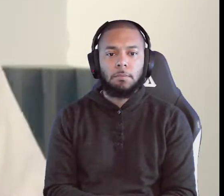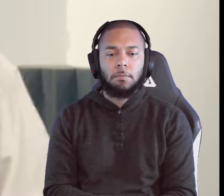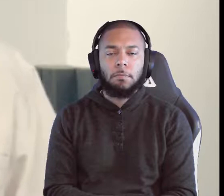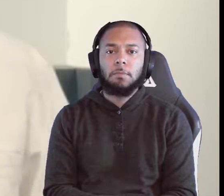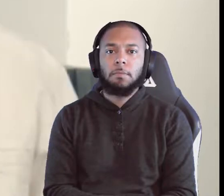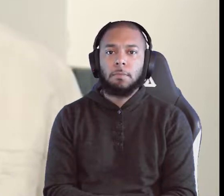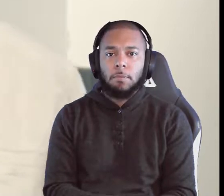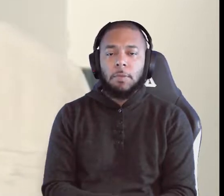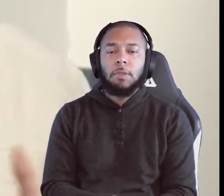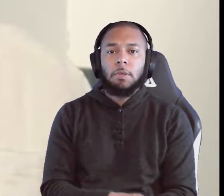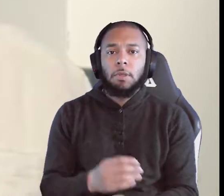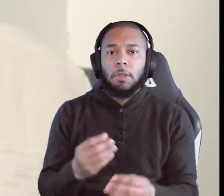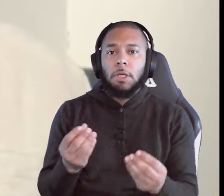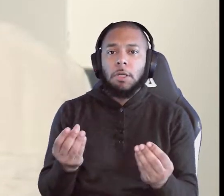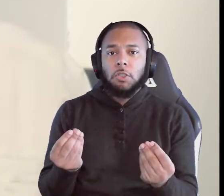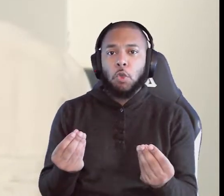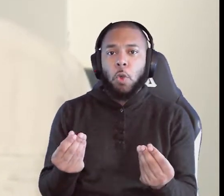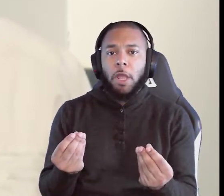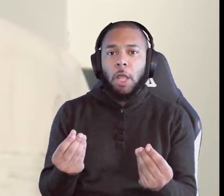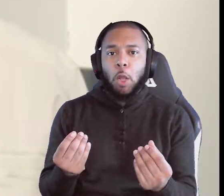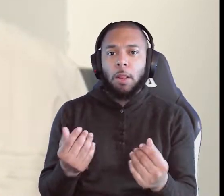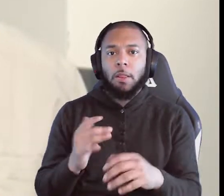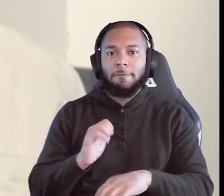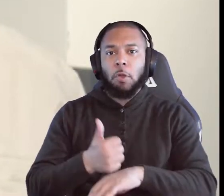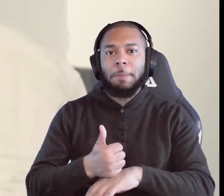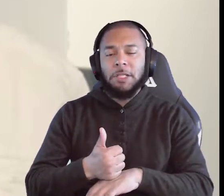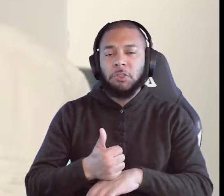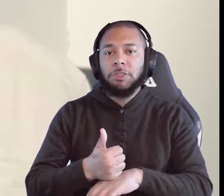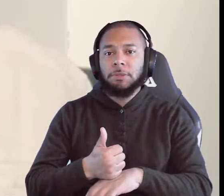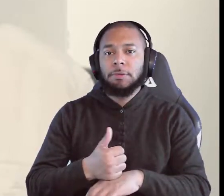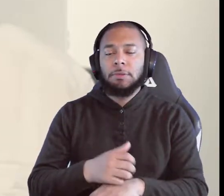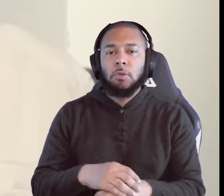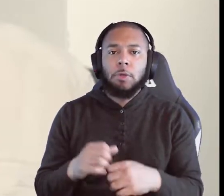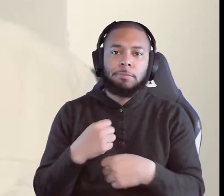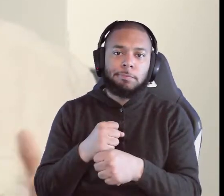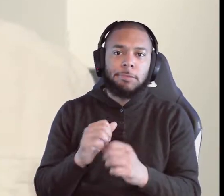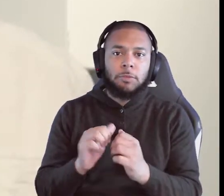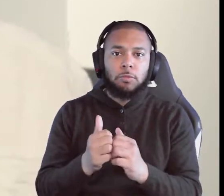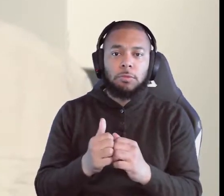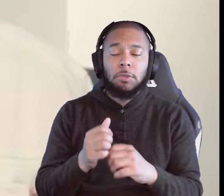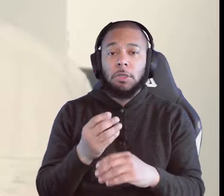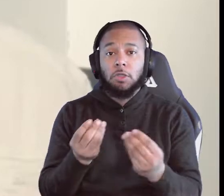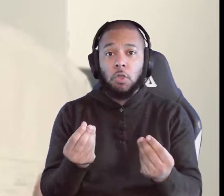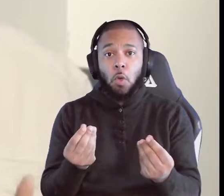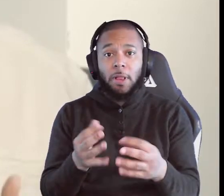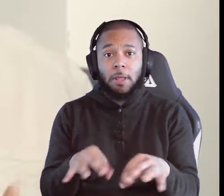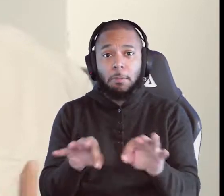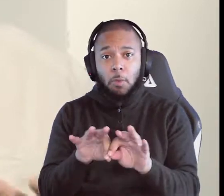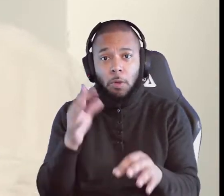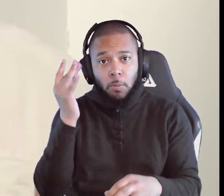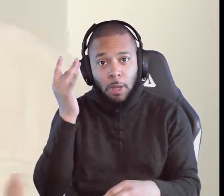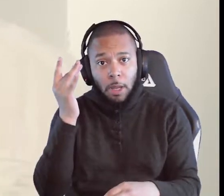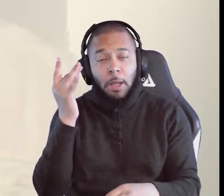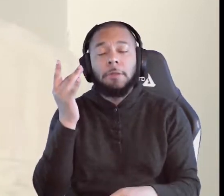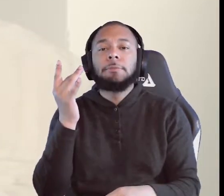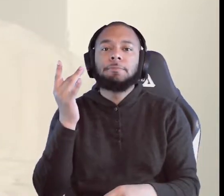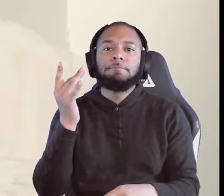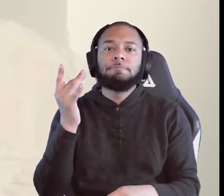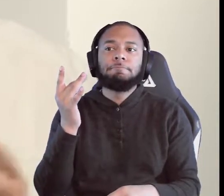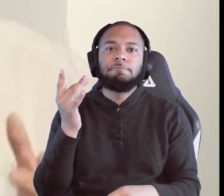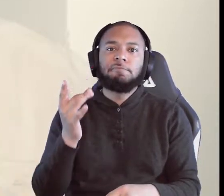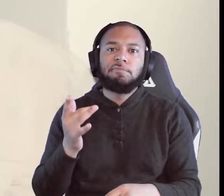Wow, soil formation, it's a big topic. The reason why soil is so important is because it forms the basis of life